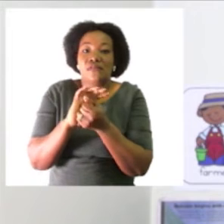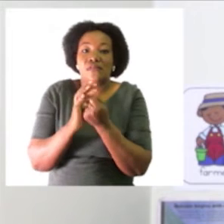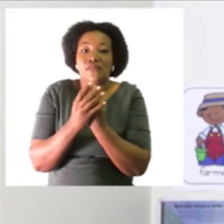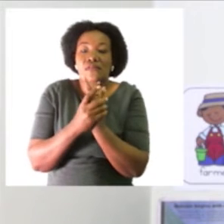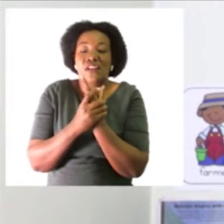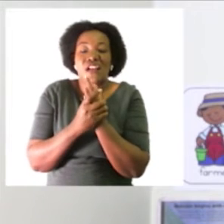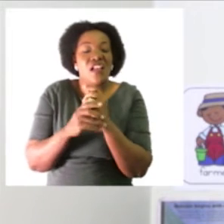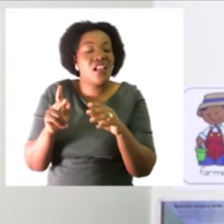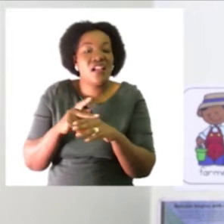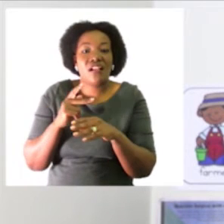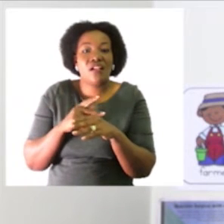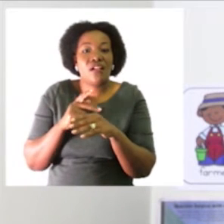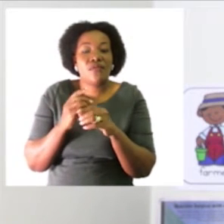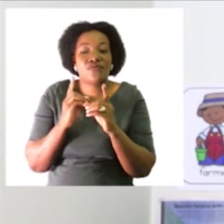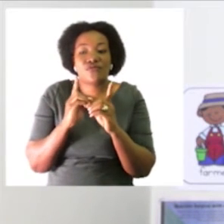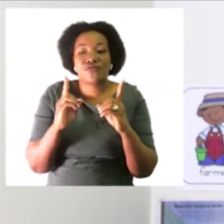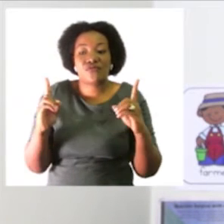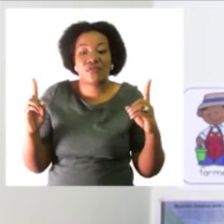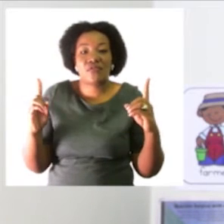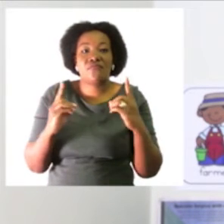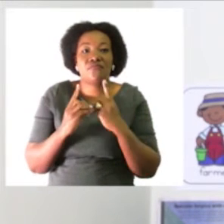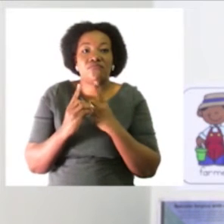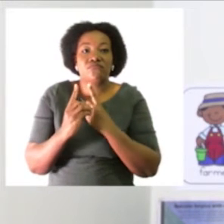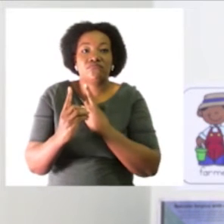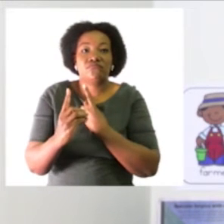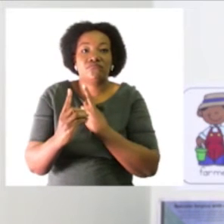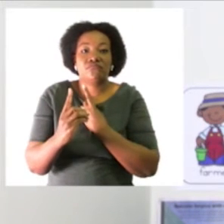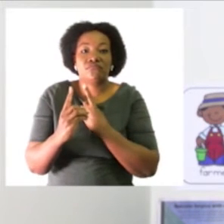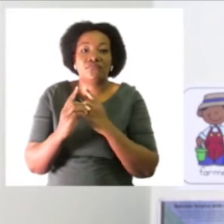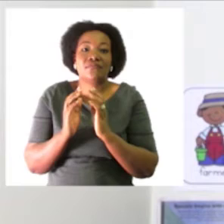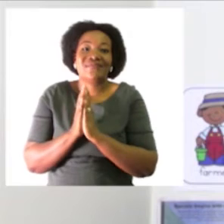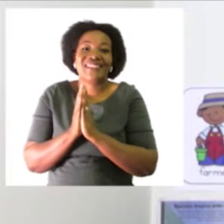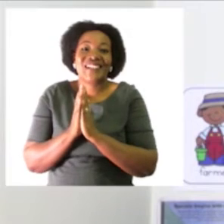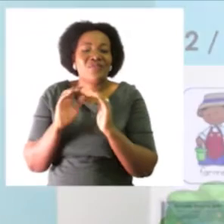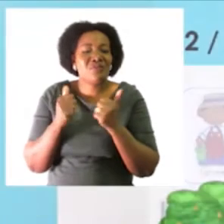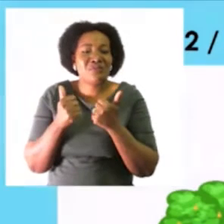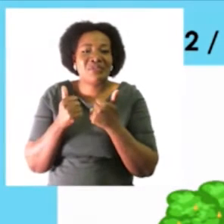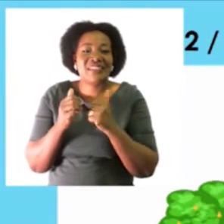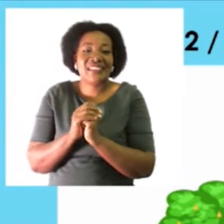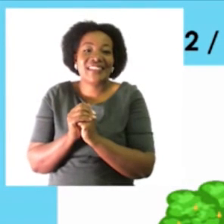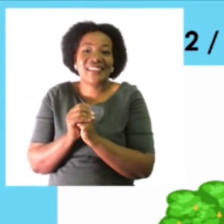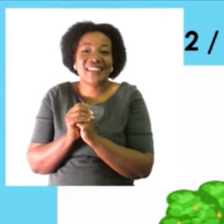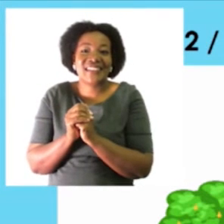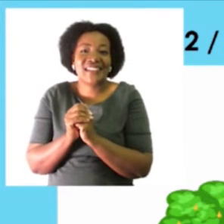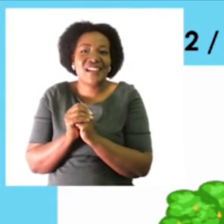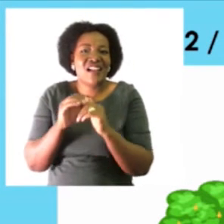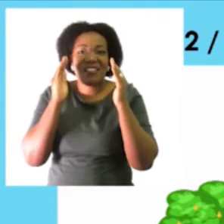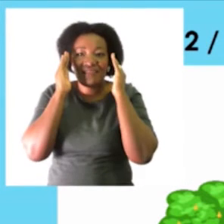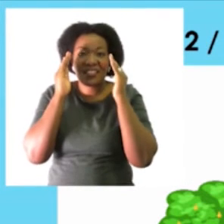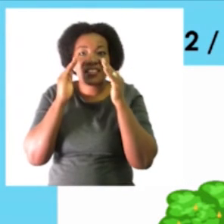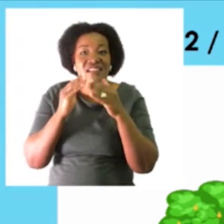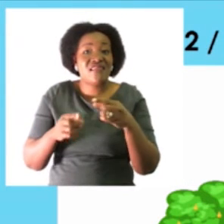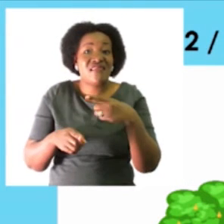And always maintain social distancing. Very good. We'll be